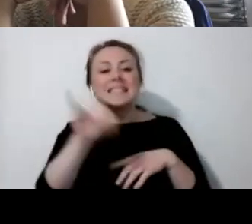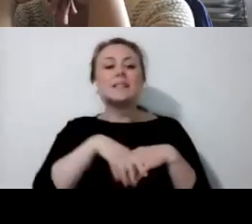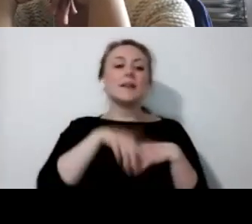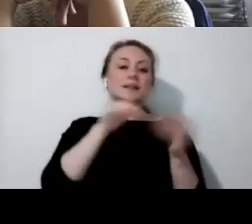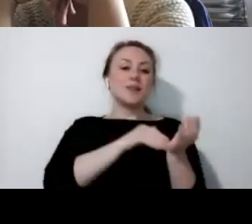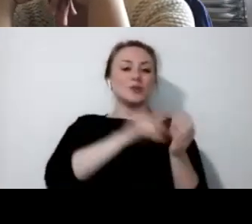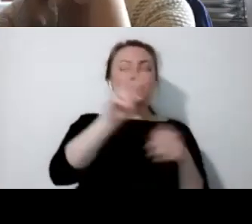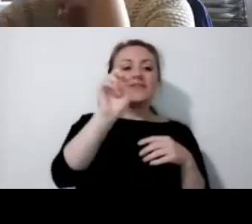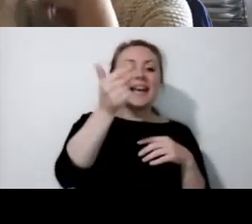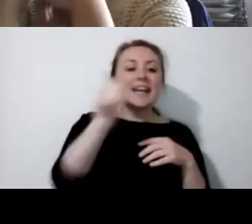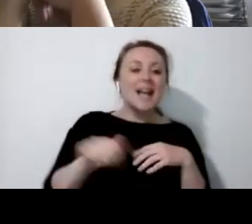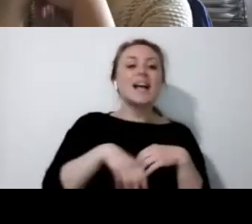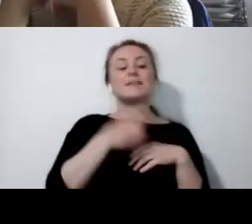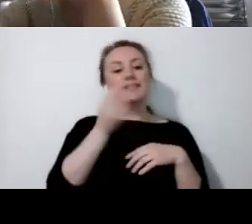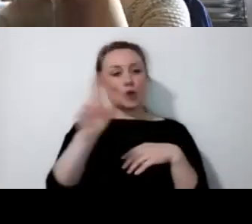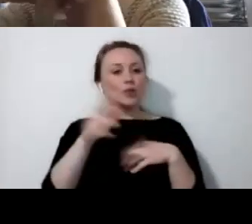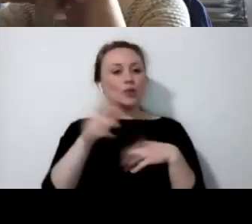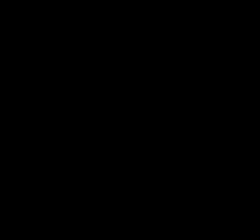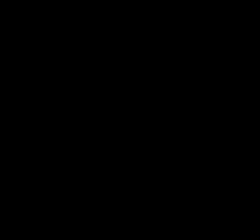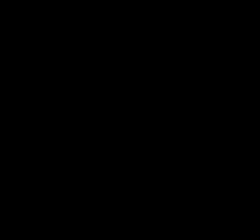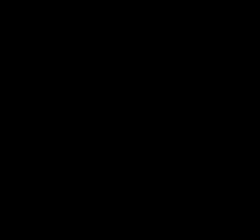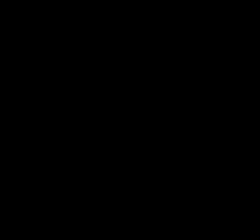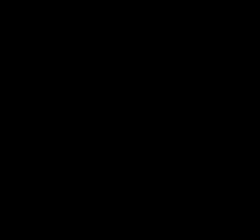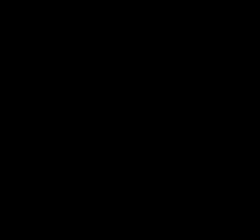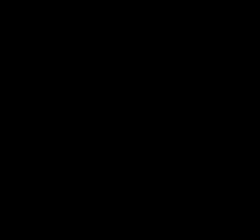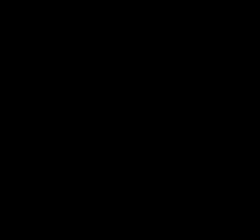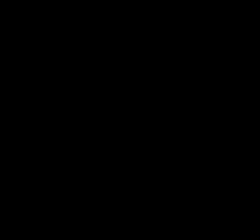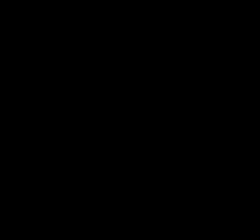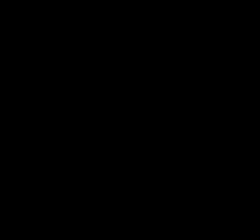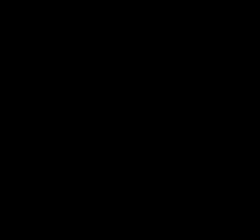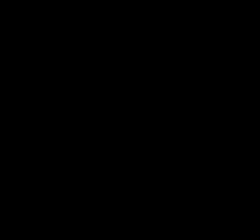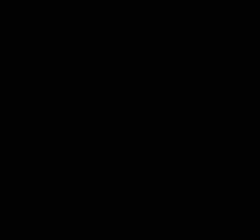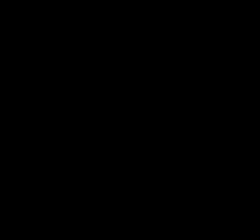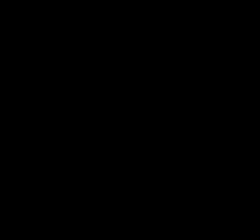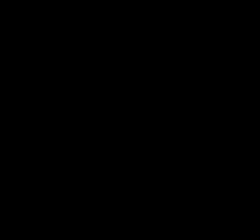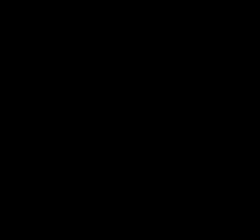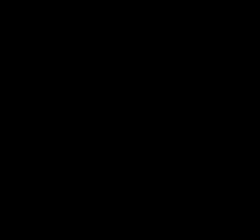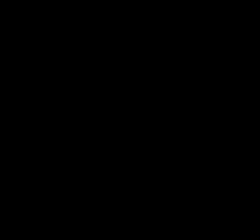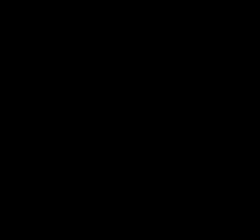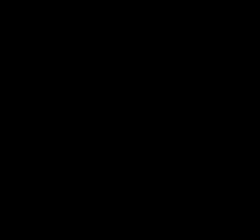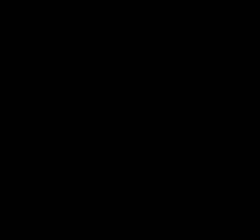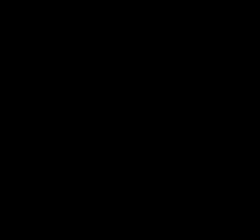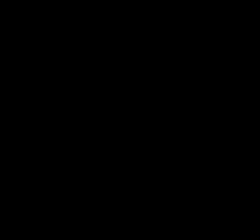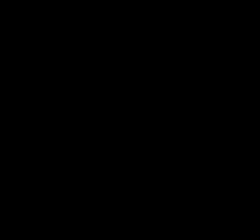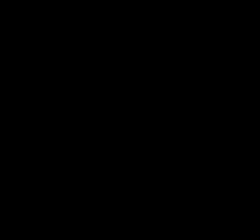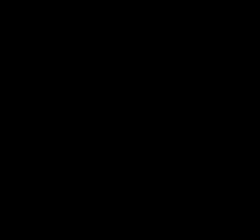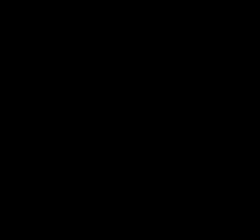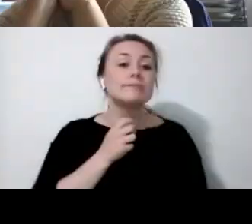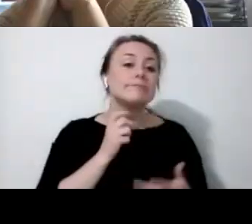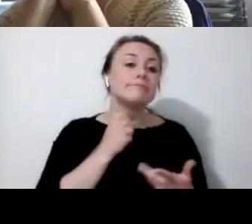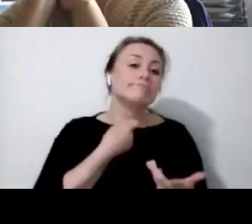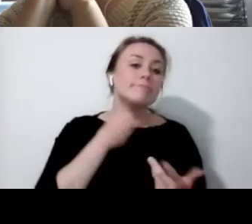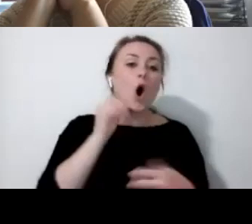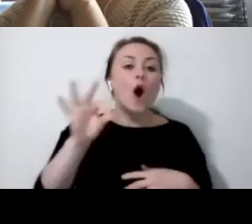Dr. Anastasia. So if any of you want to take yourselves off mute and ask a question or even